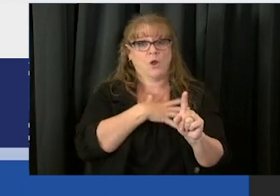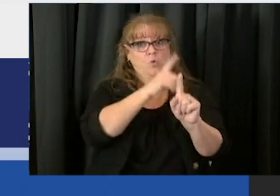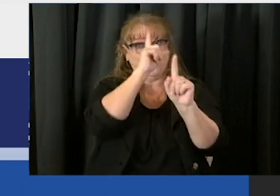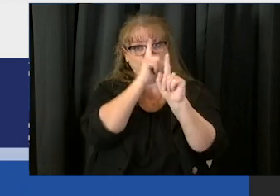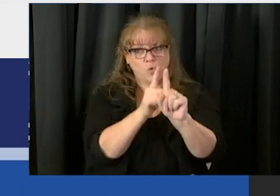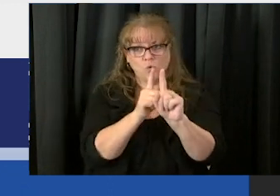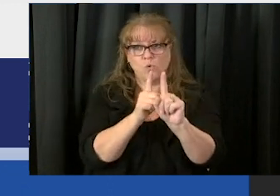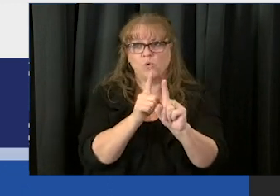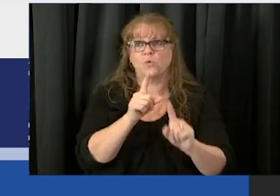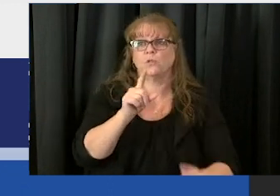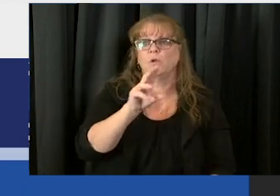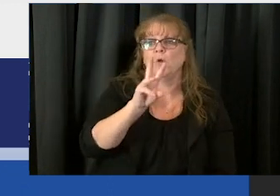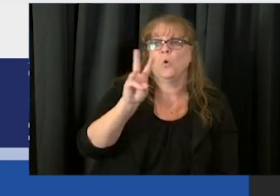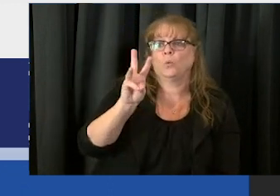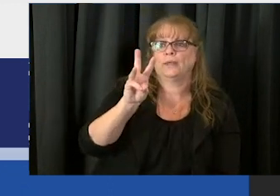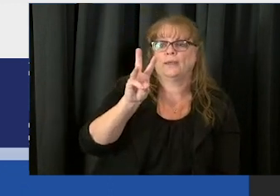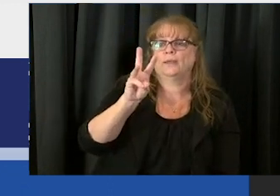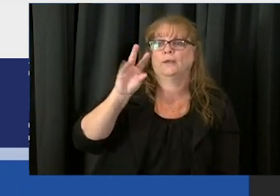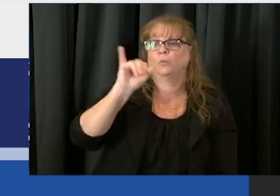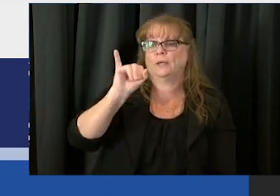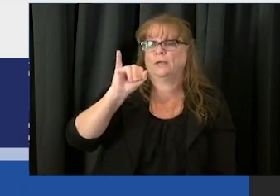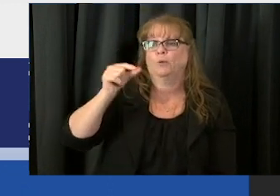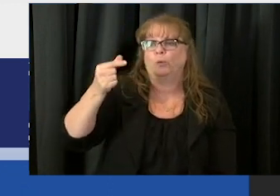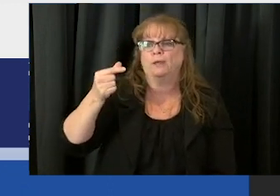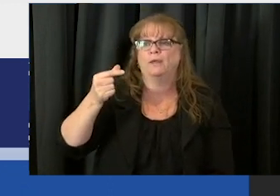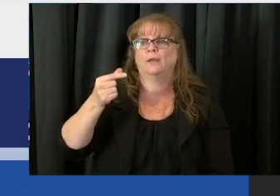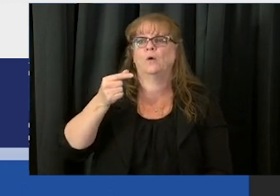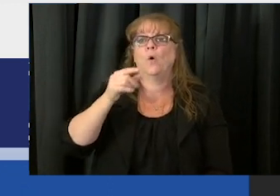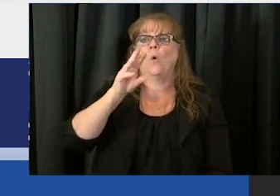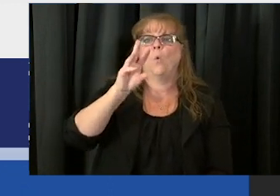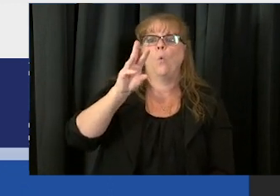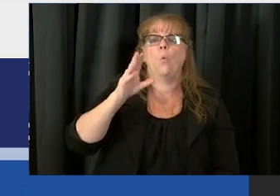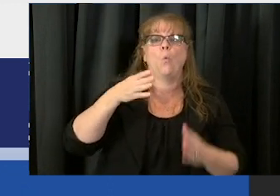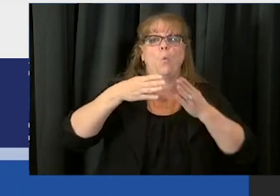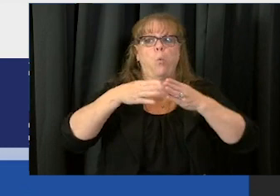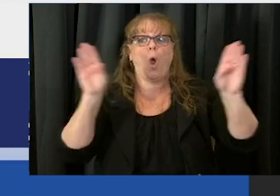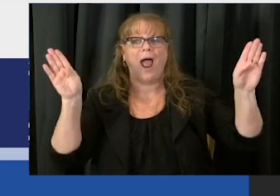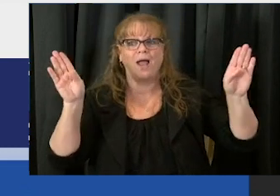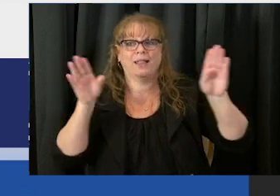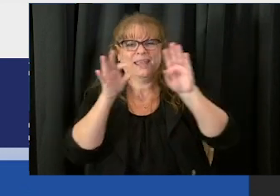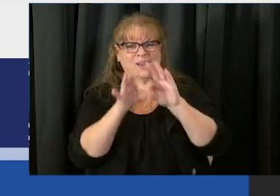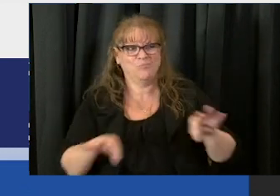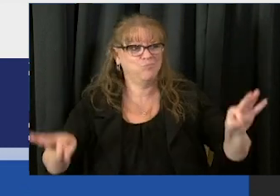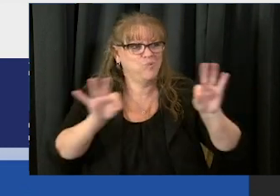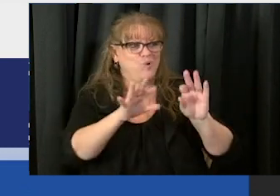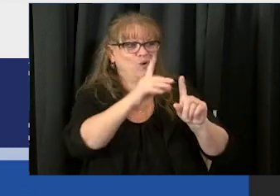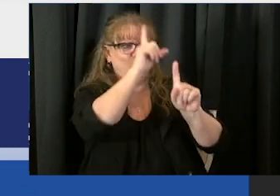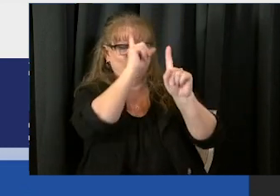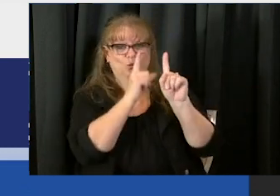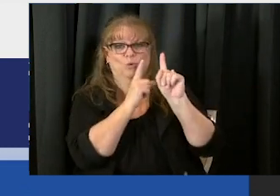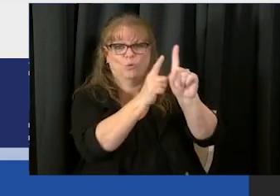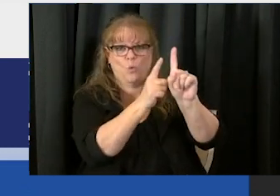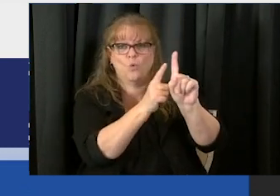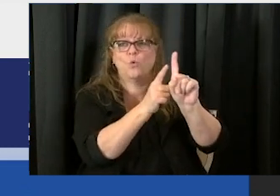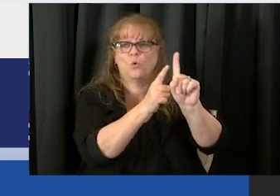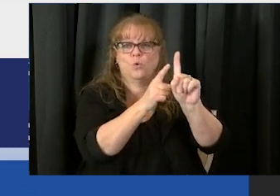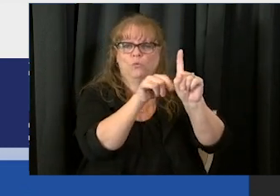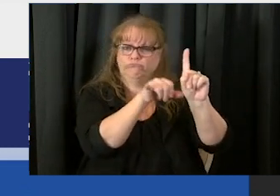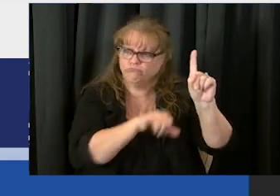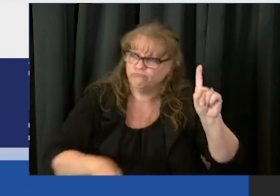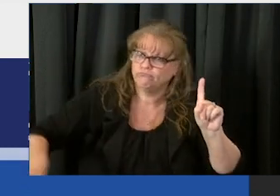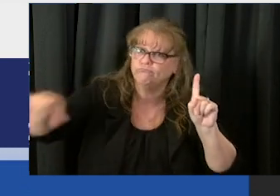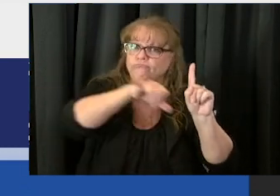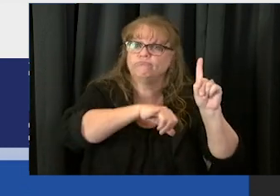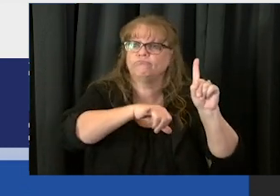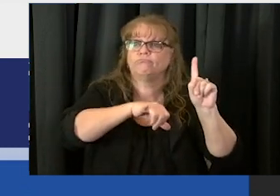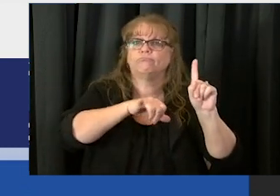70% of people 70 and up by the end of February. That is our goal. That will have a profound